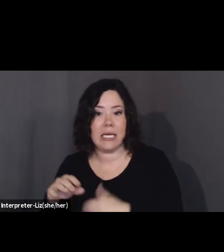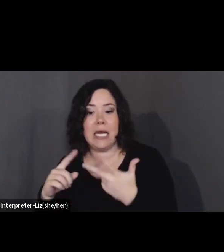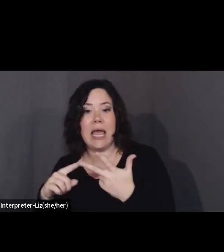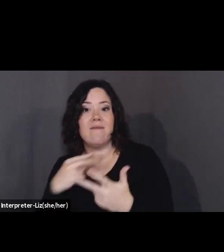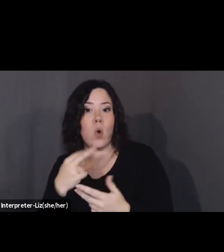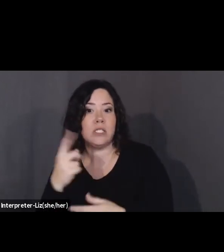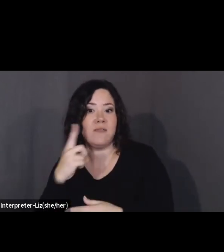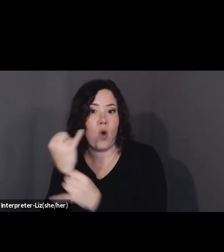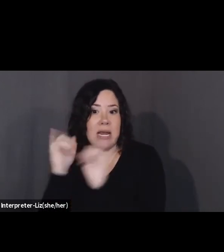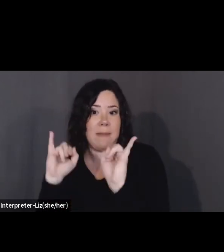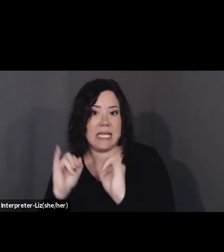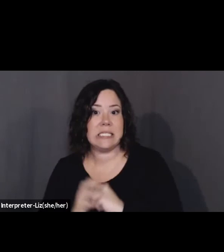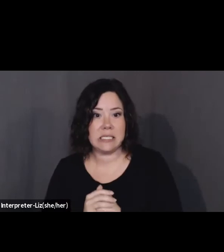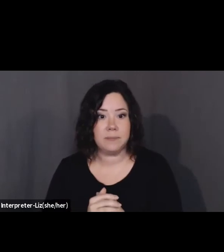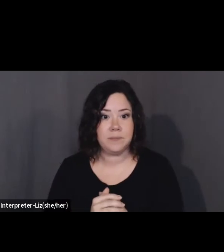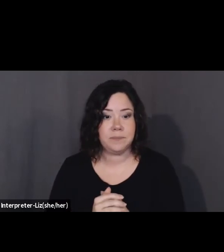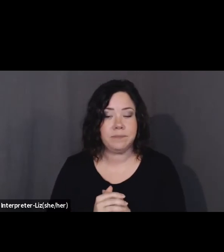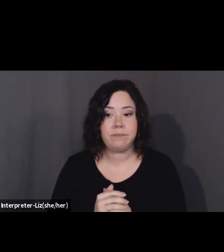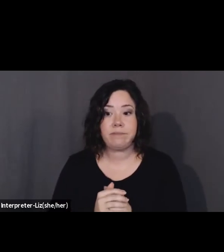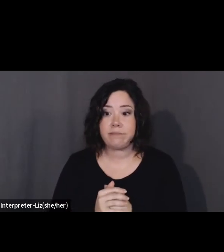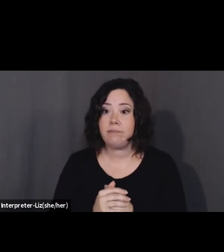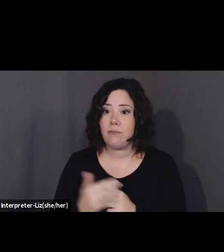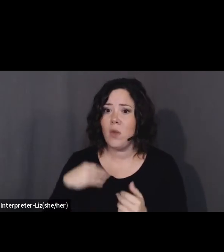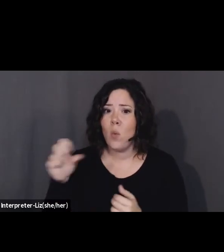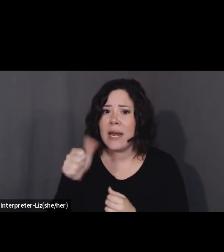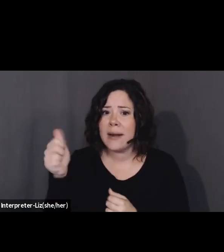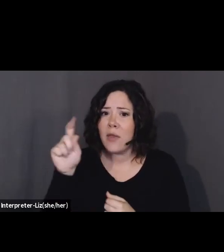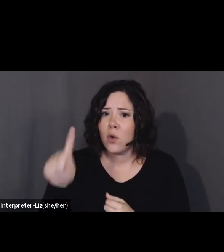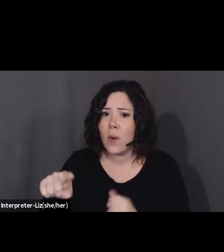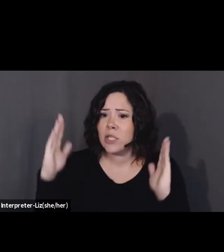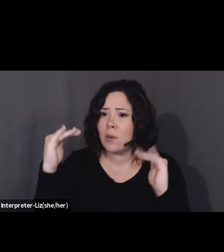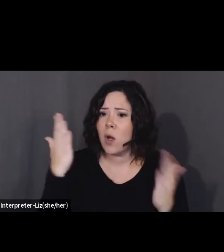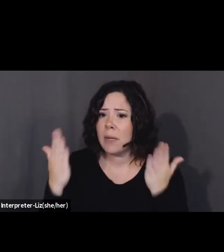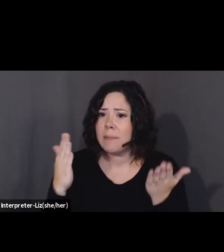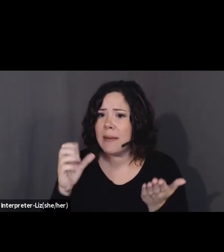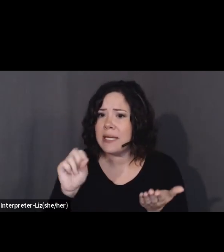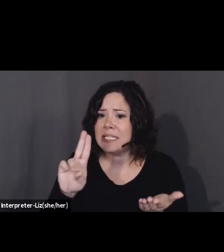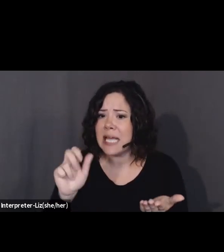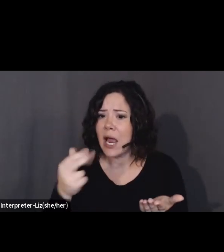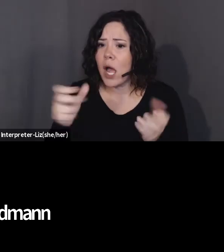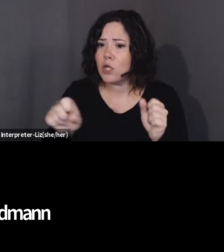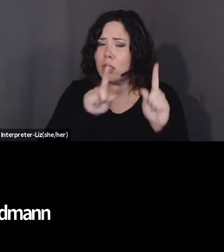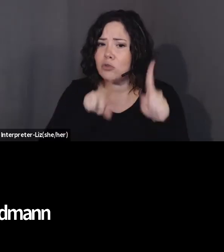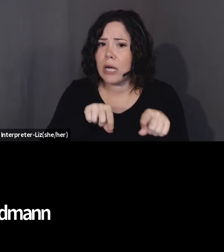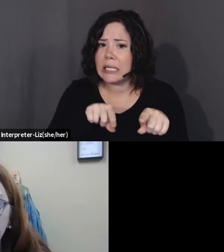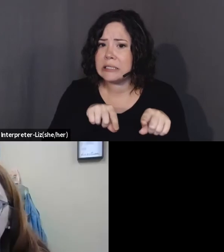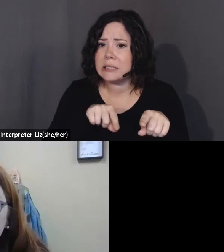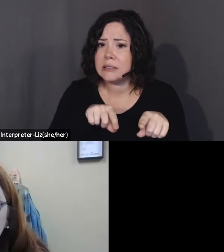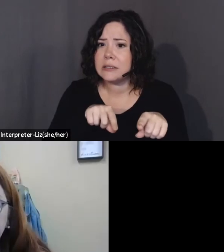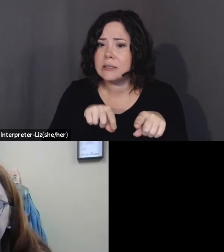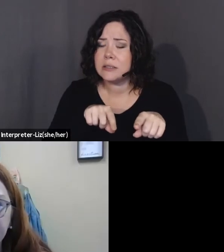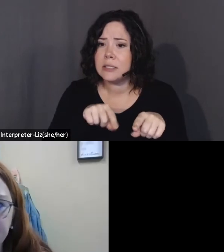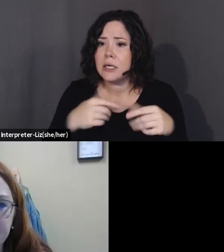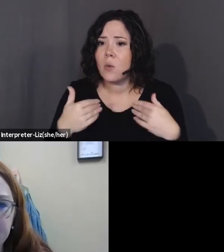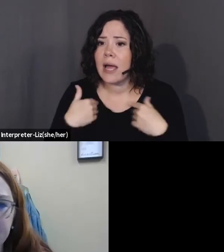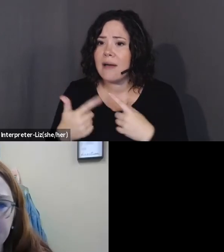Independence. There is another question in here that I was hoping maybe Sarah, you could address. I think that we had